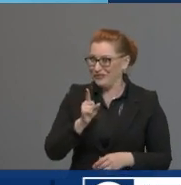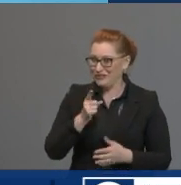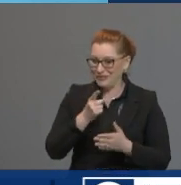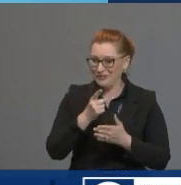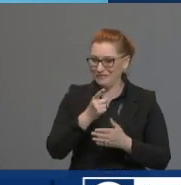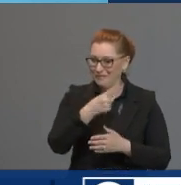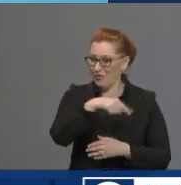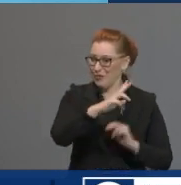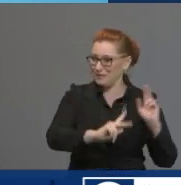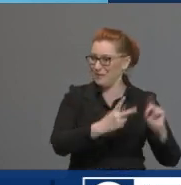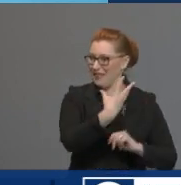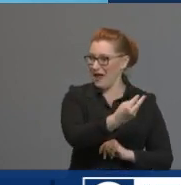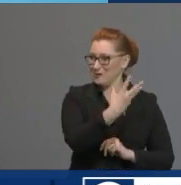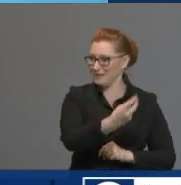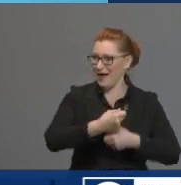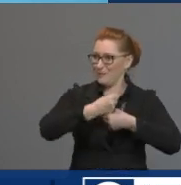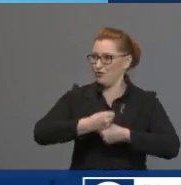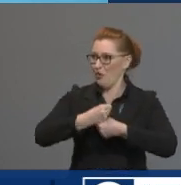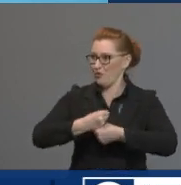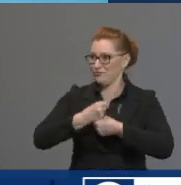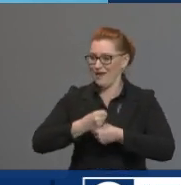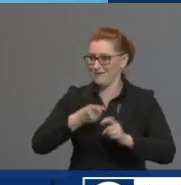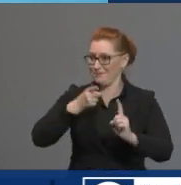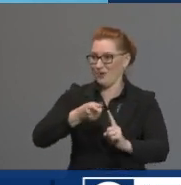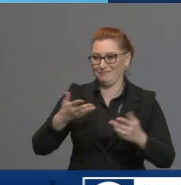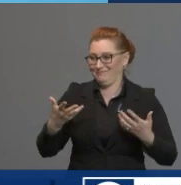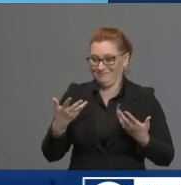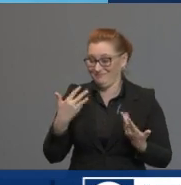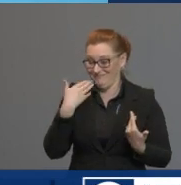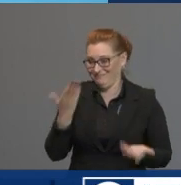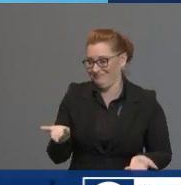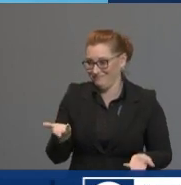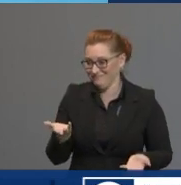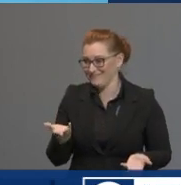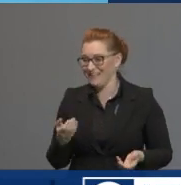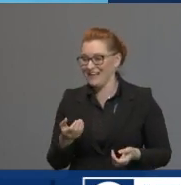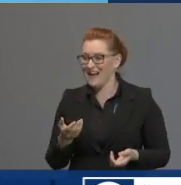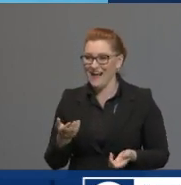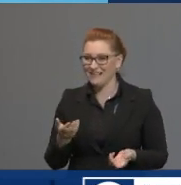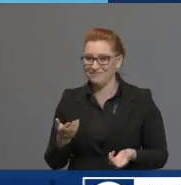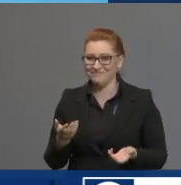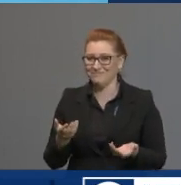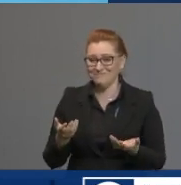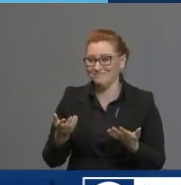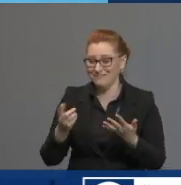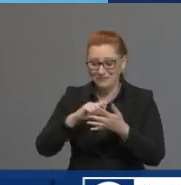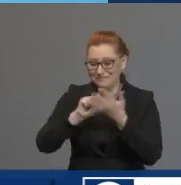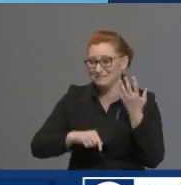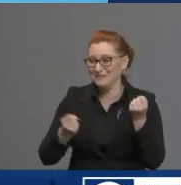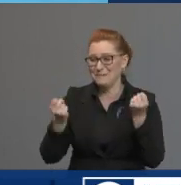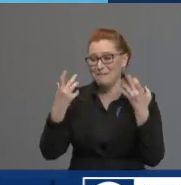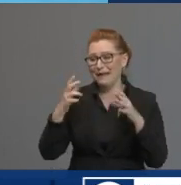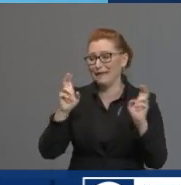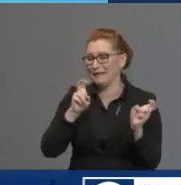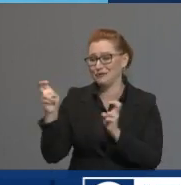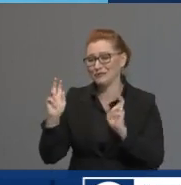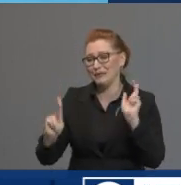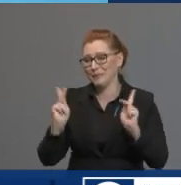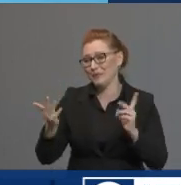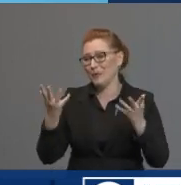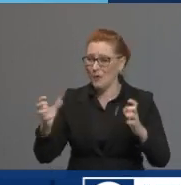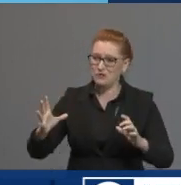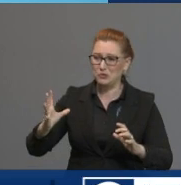what the folks outside are protesting. I mean, there's it could be any variety